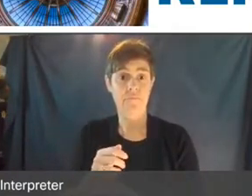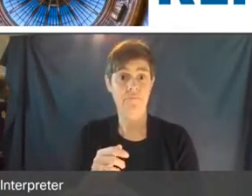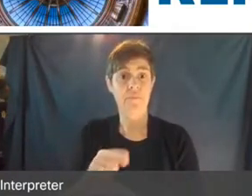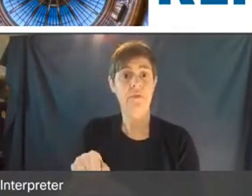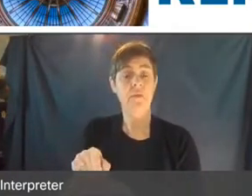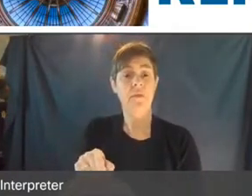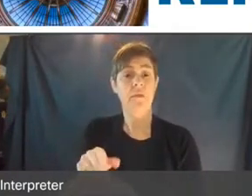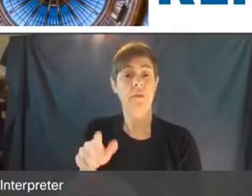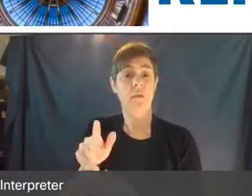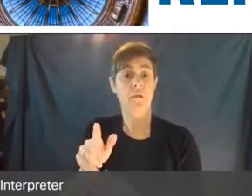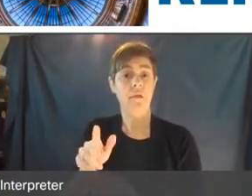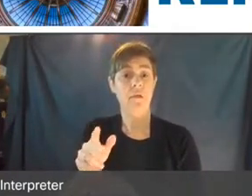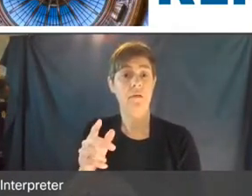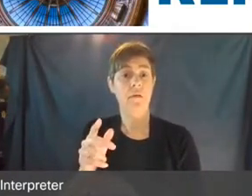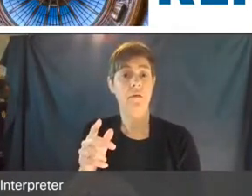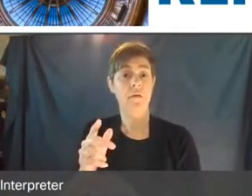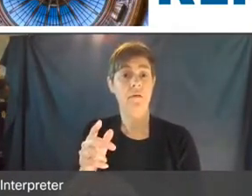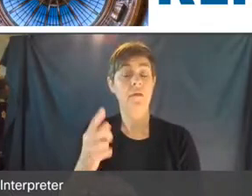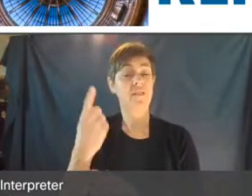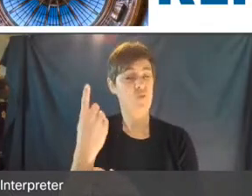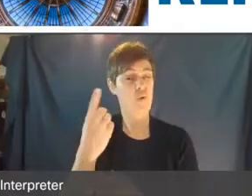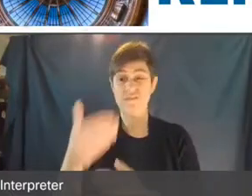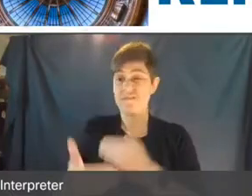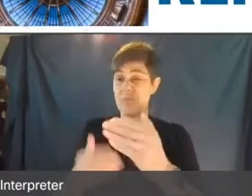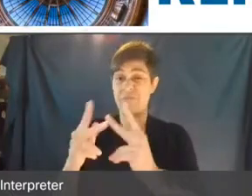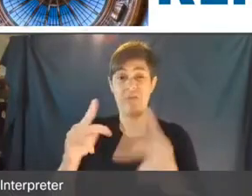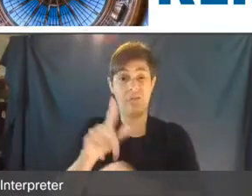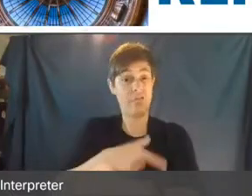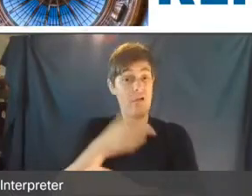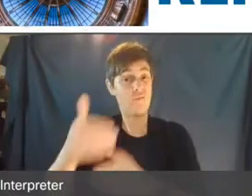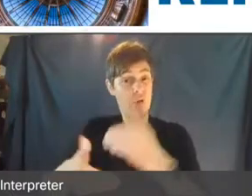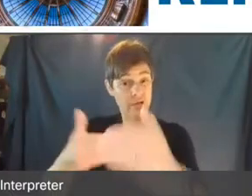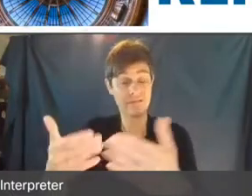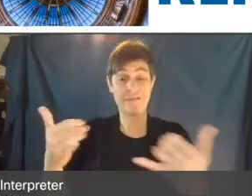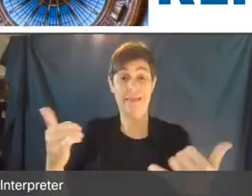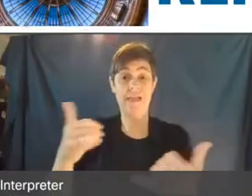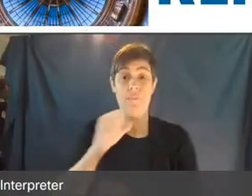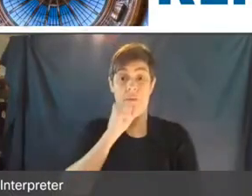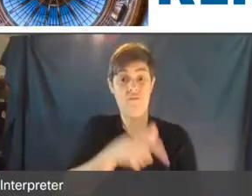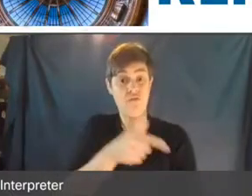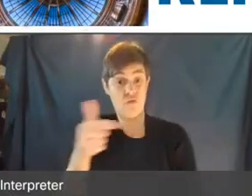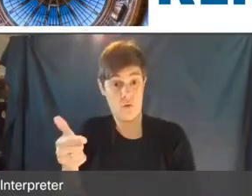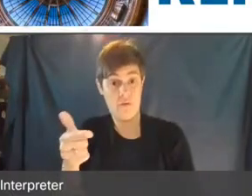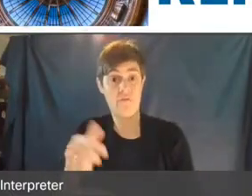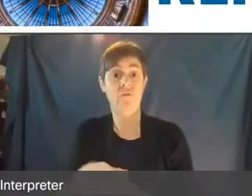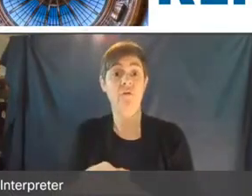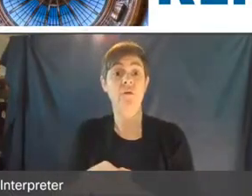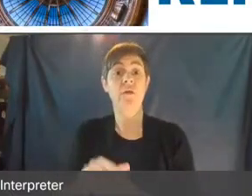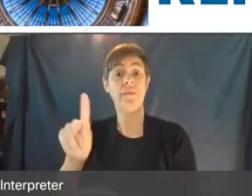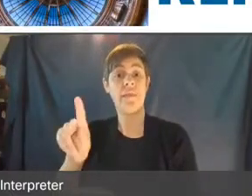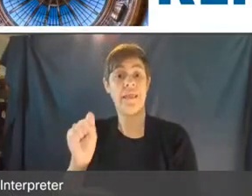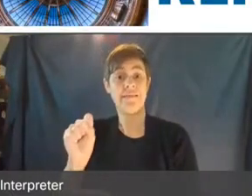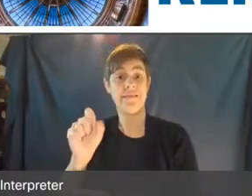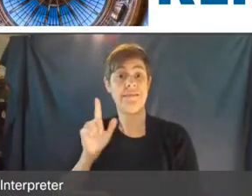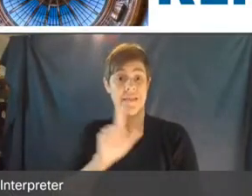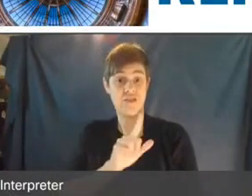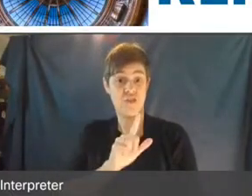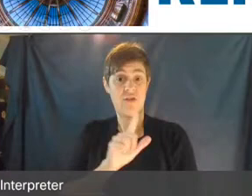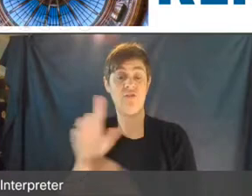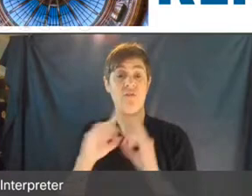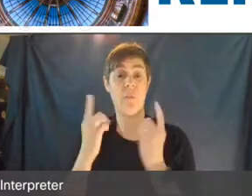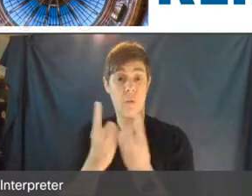This listening tour is just one step in a very long process. I will turn the microphone over to Jordan from the Kansas Legislative Research